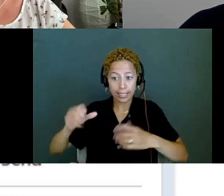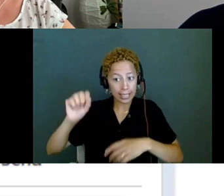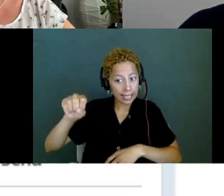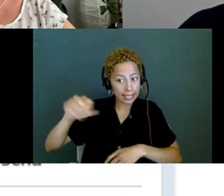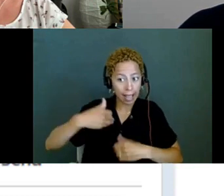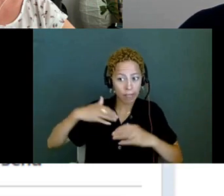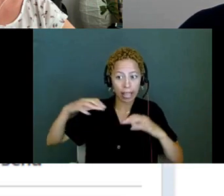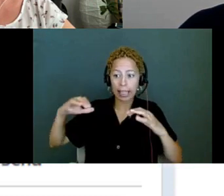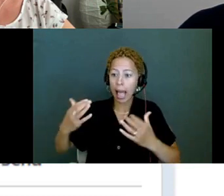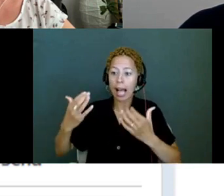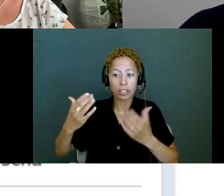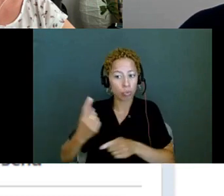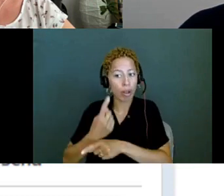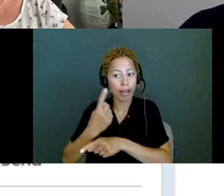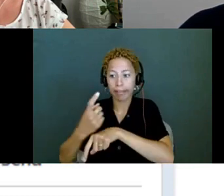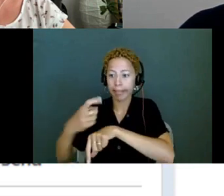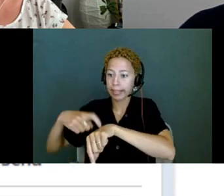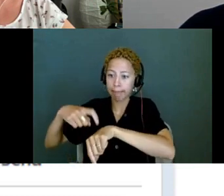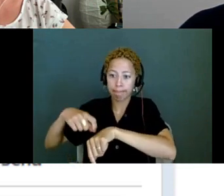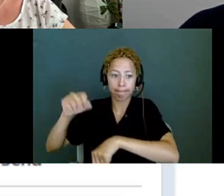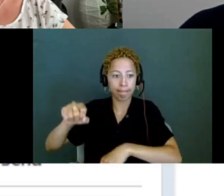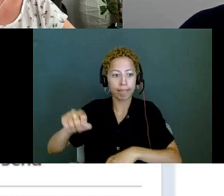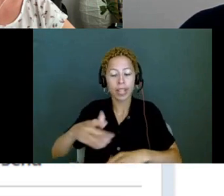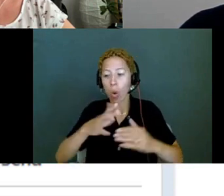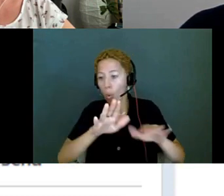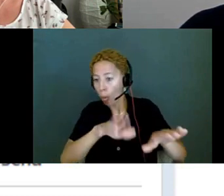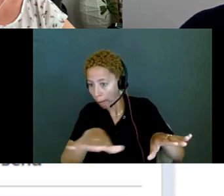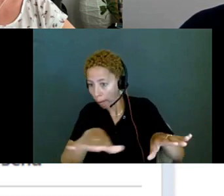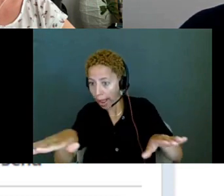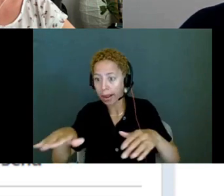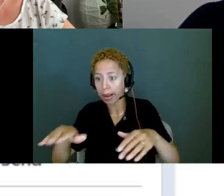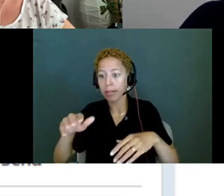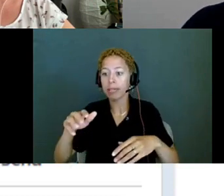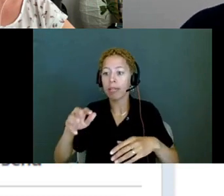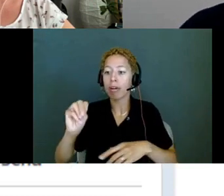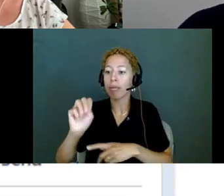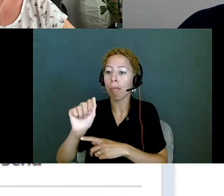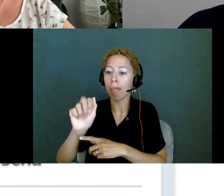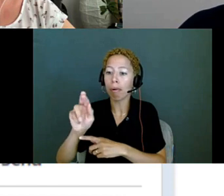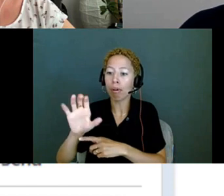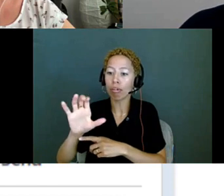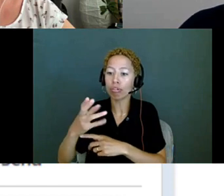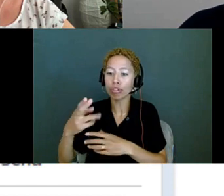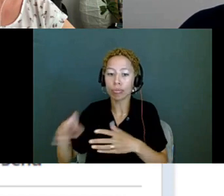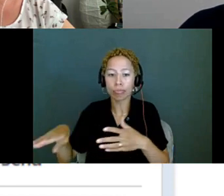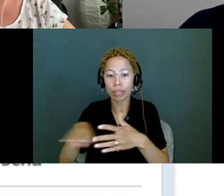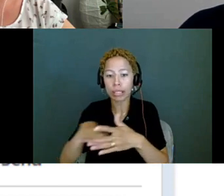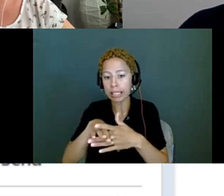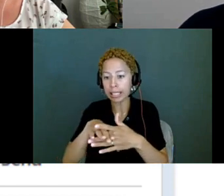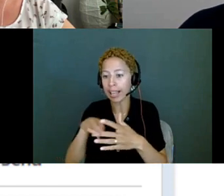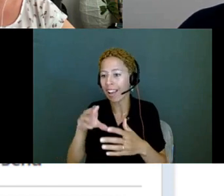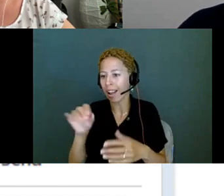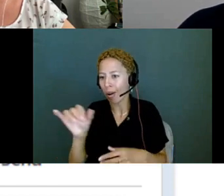today. And then reminders that it's March break and encouragement all along the way.